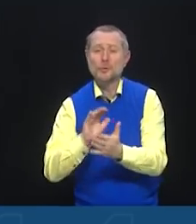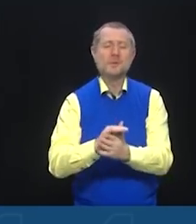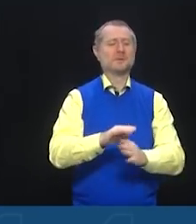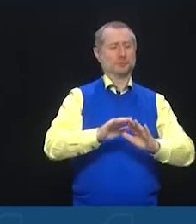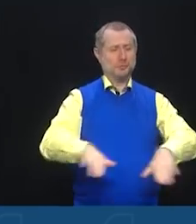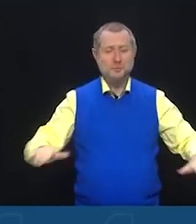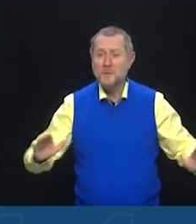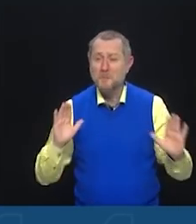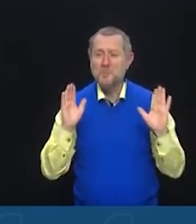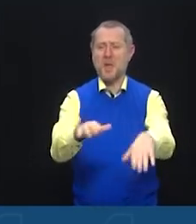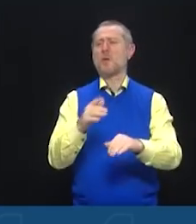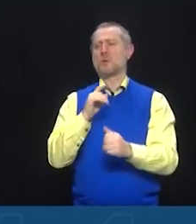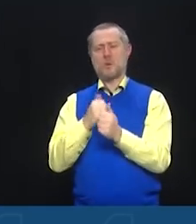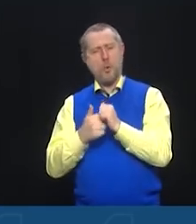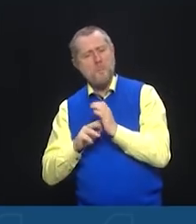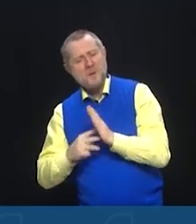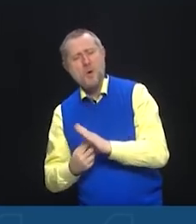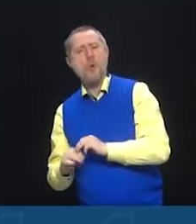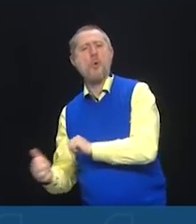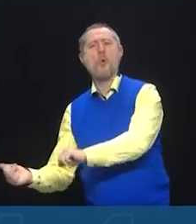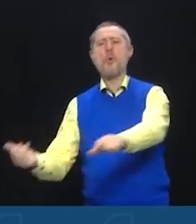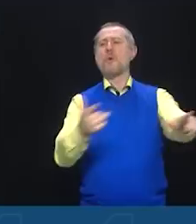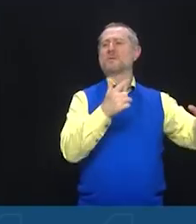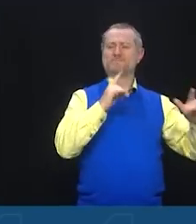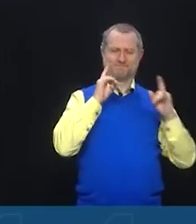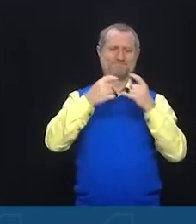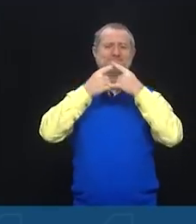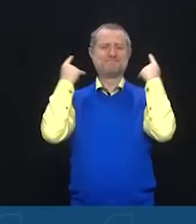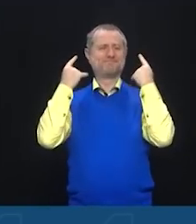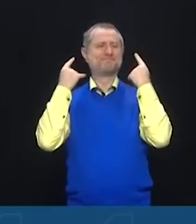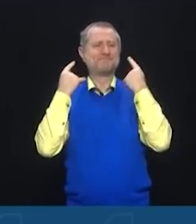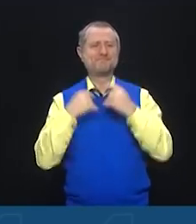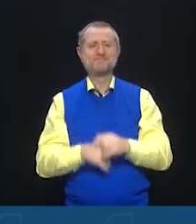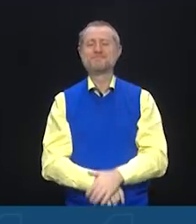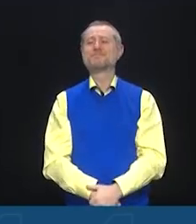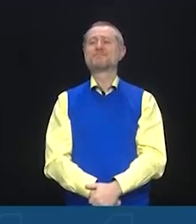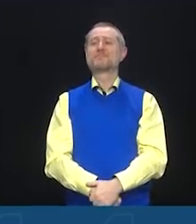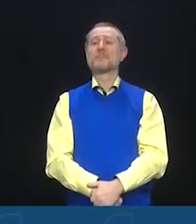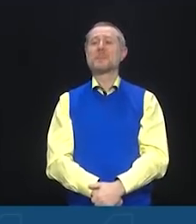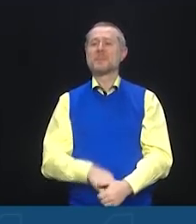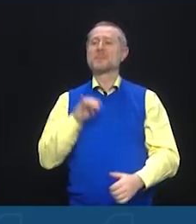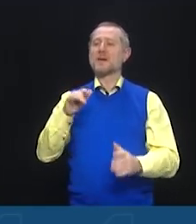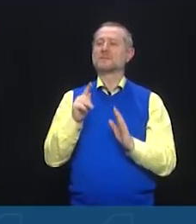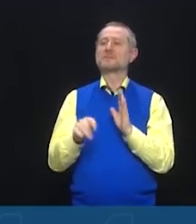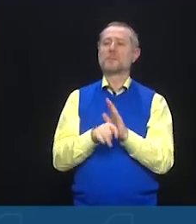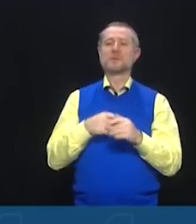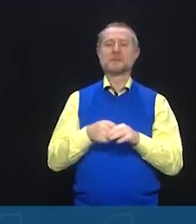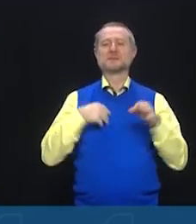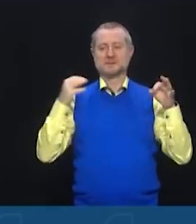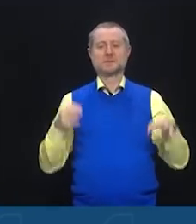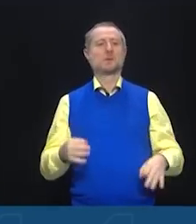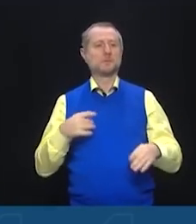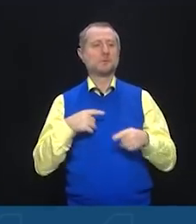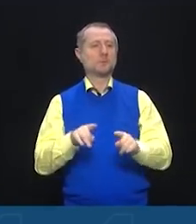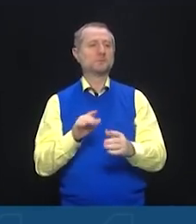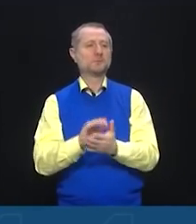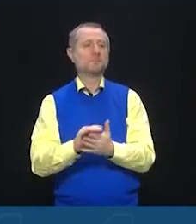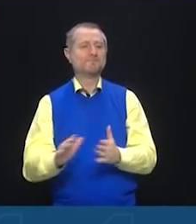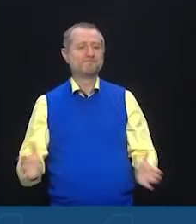entire system, we would require that masks be worn on children at that time and while they're in school. And yes,